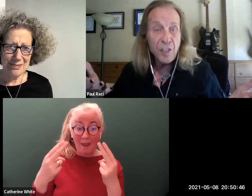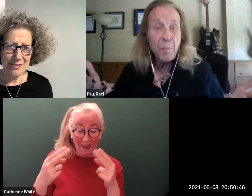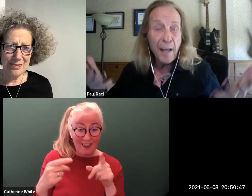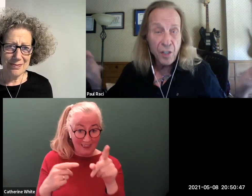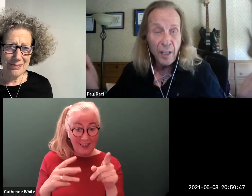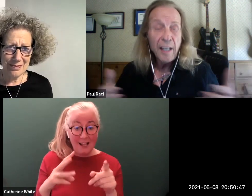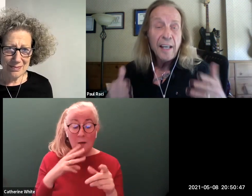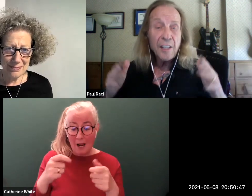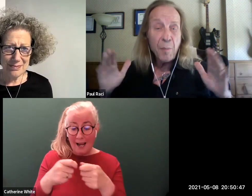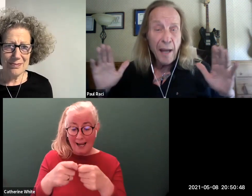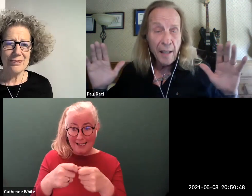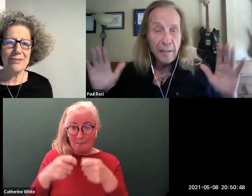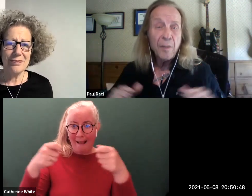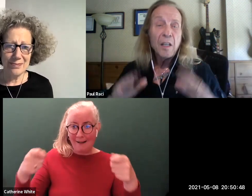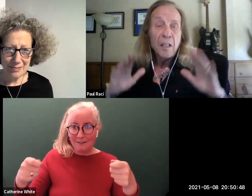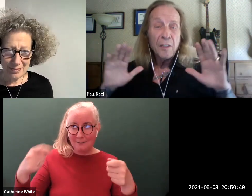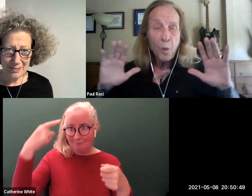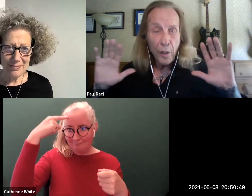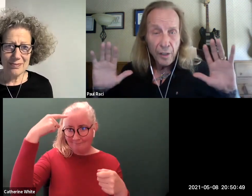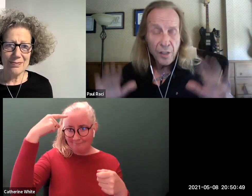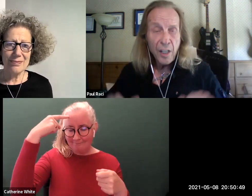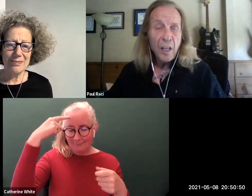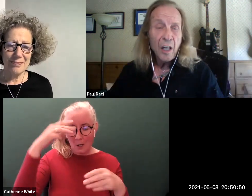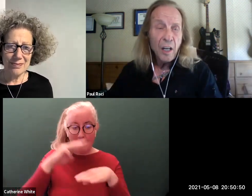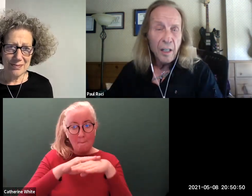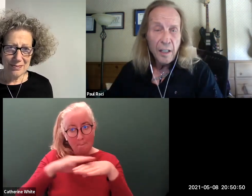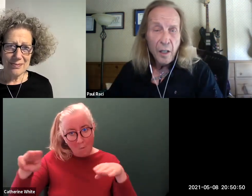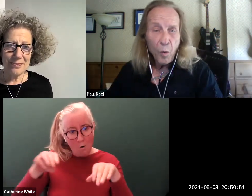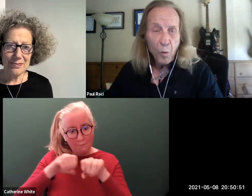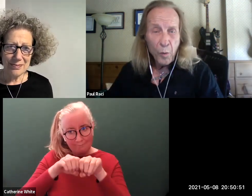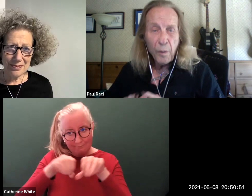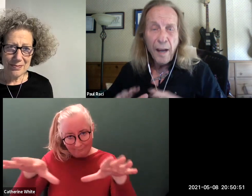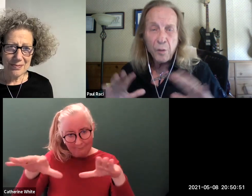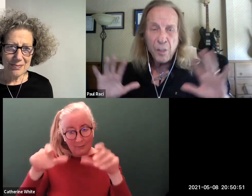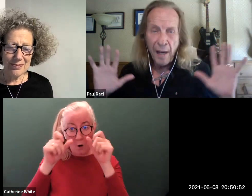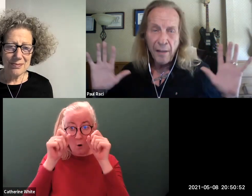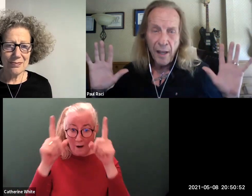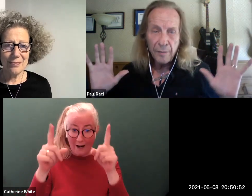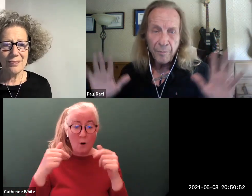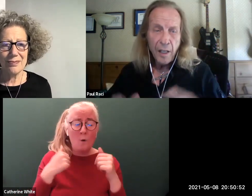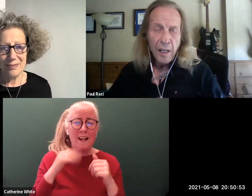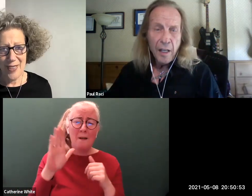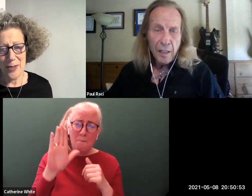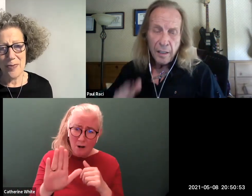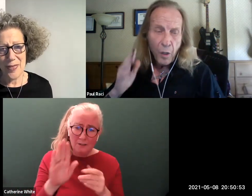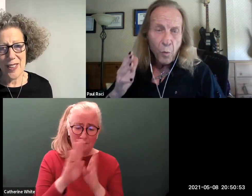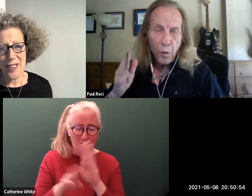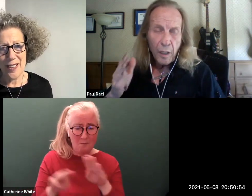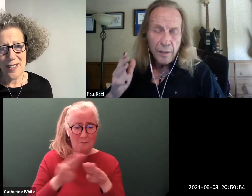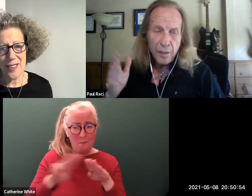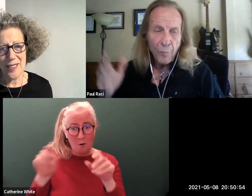word expansion, expand the awareness. Uh, we have to expand that.